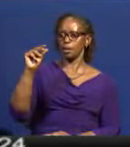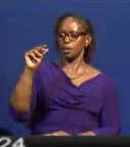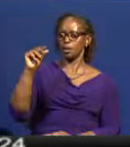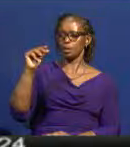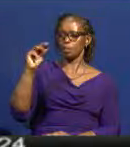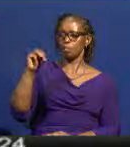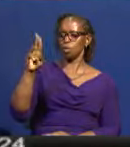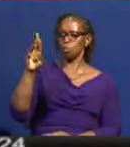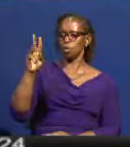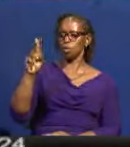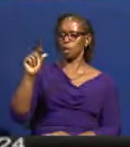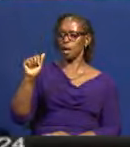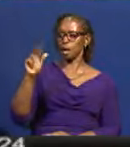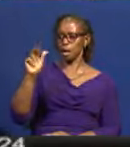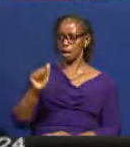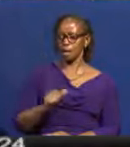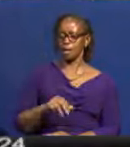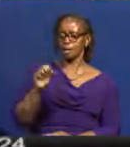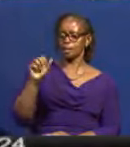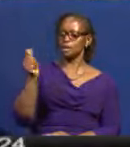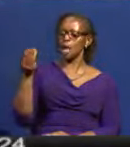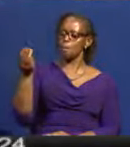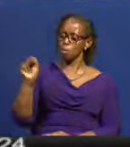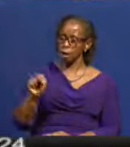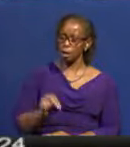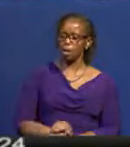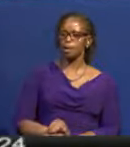Murugara, Simon Nganga Kingara,